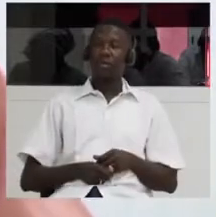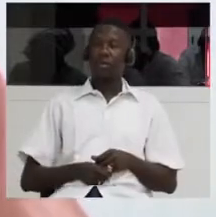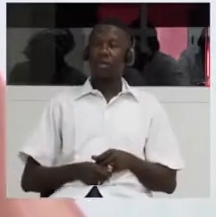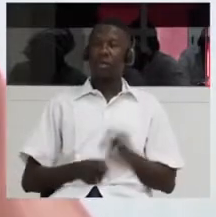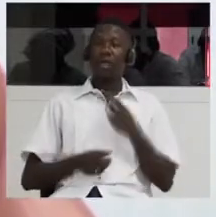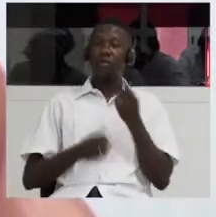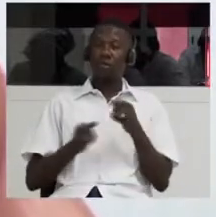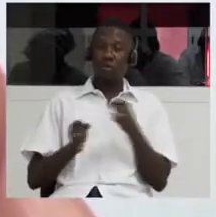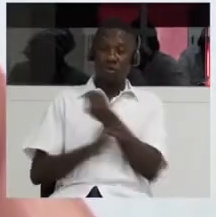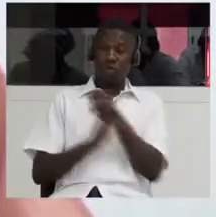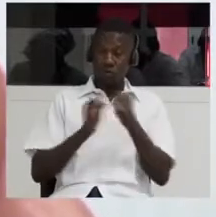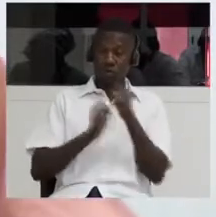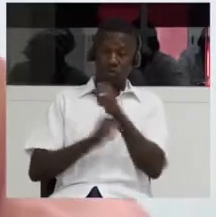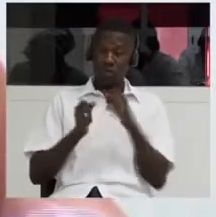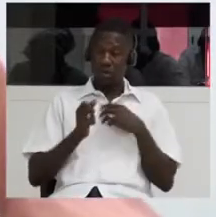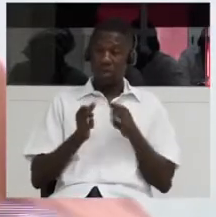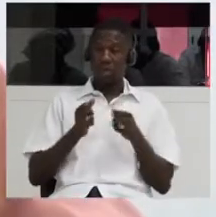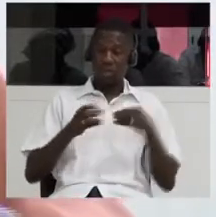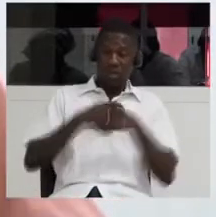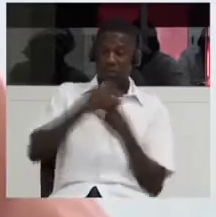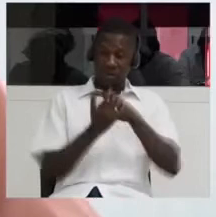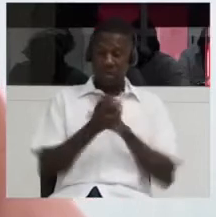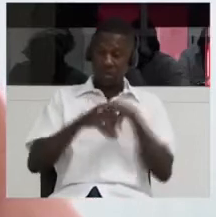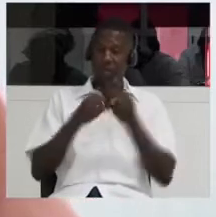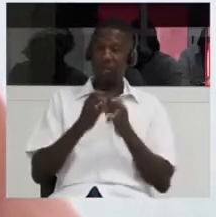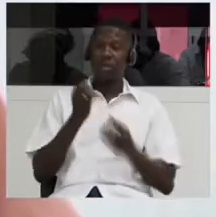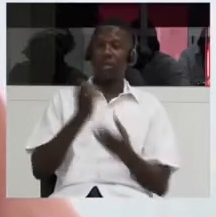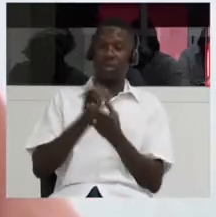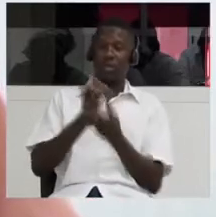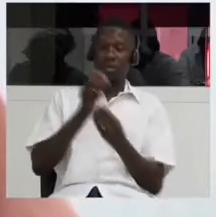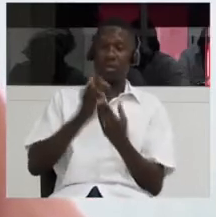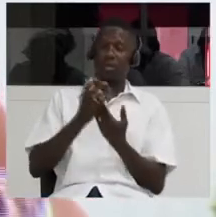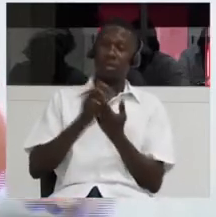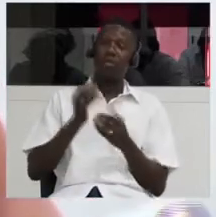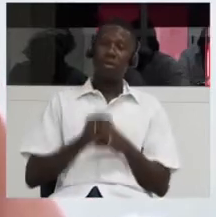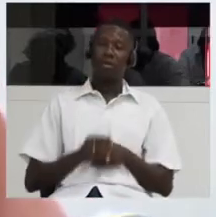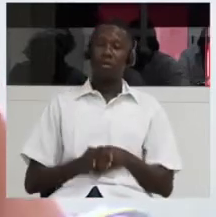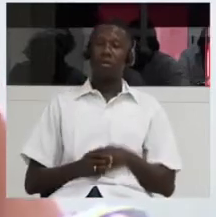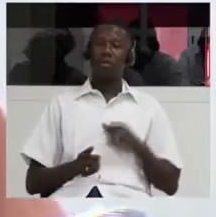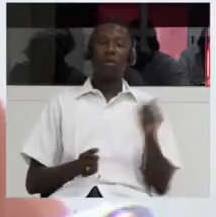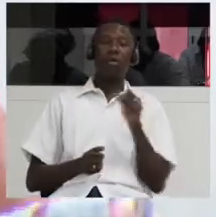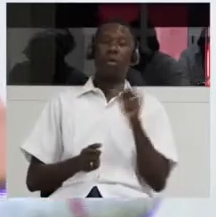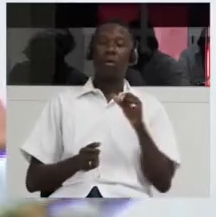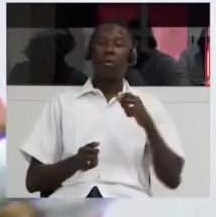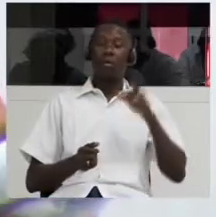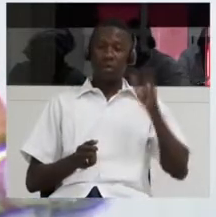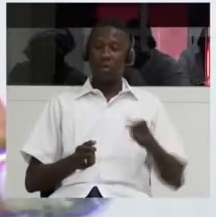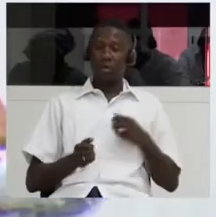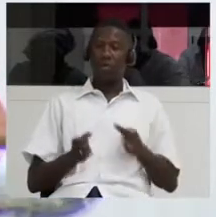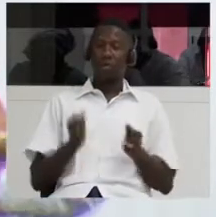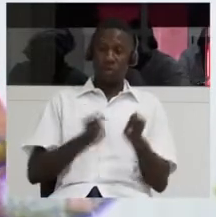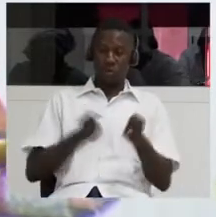jam in the chamber. So this one have to be controlling the belt, so that the belt will